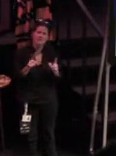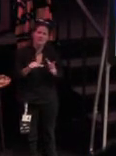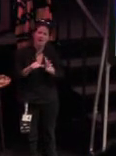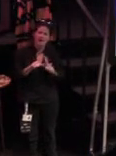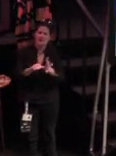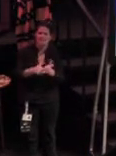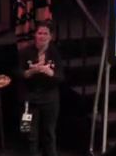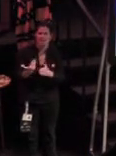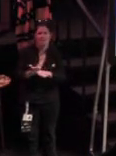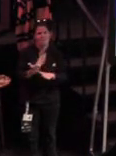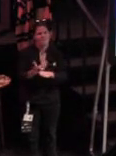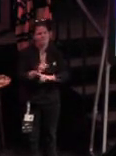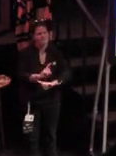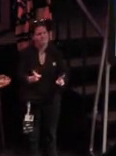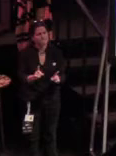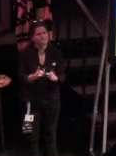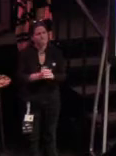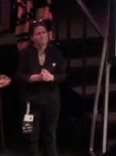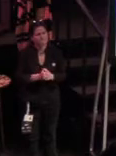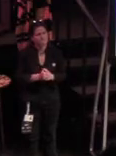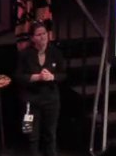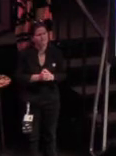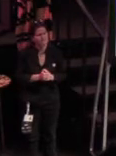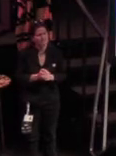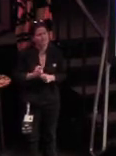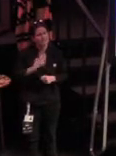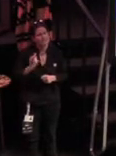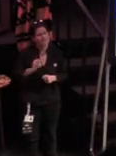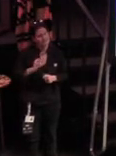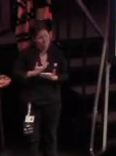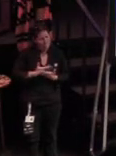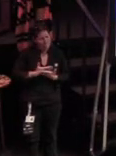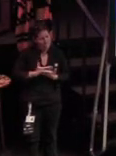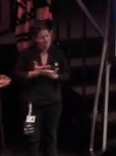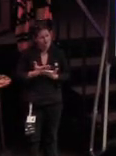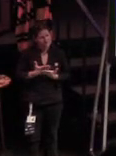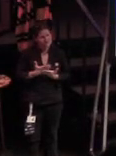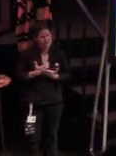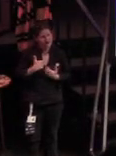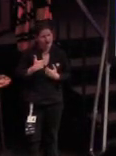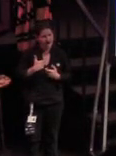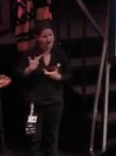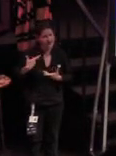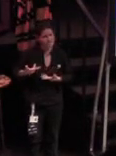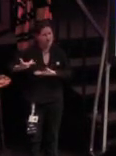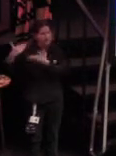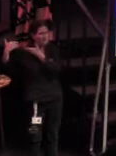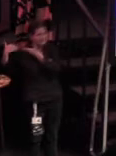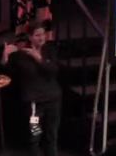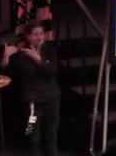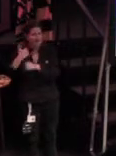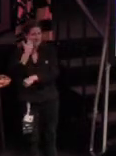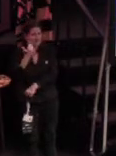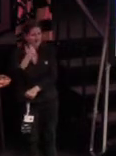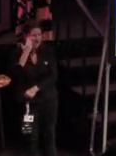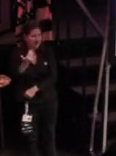job was having to leave a bit of myself at the door every day. And the longer I worked there, the more of